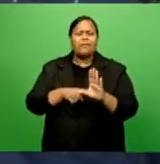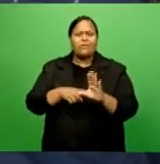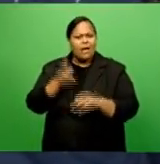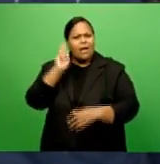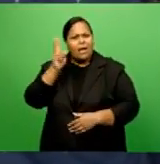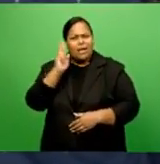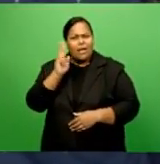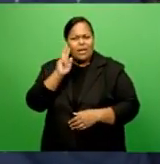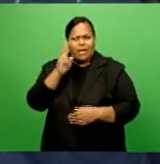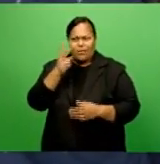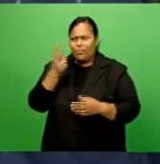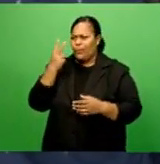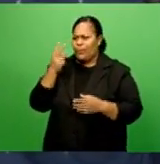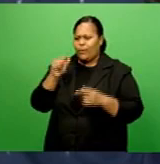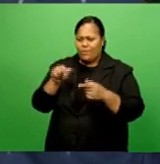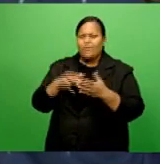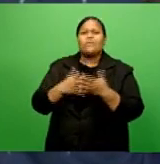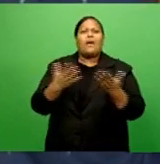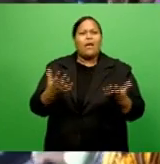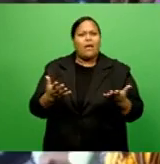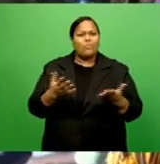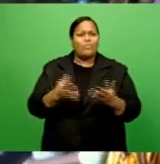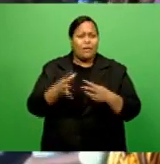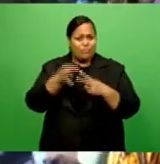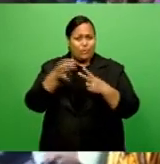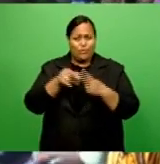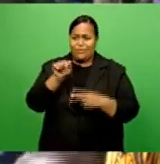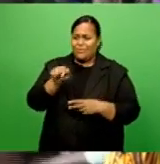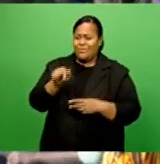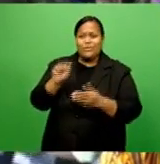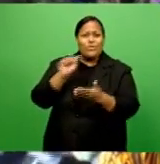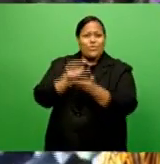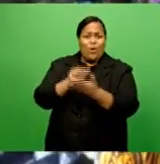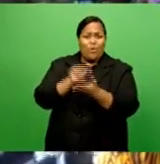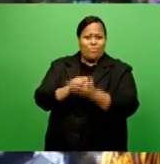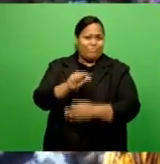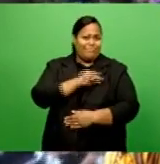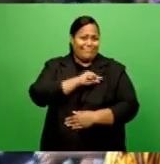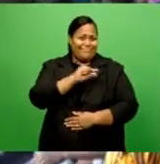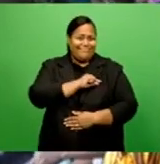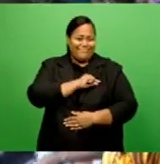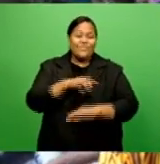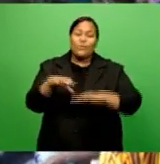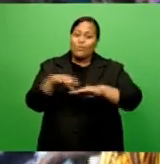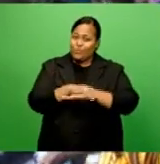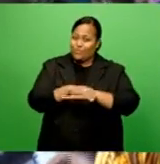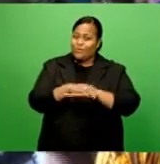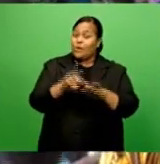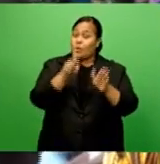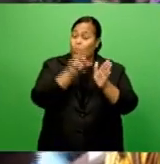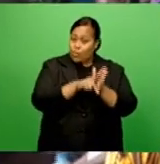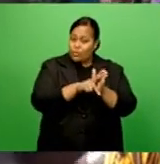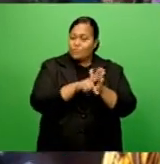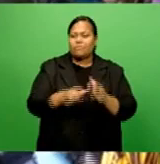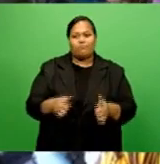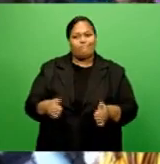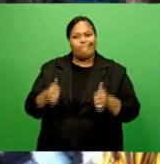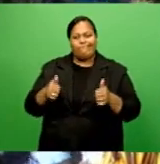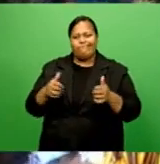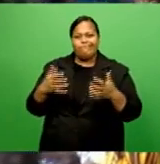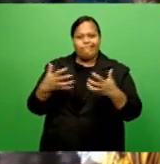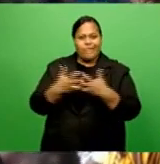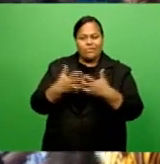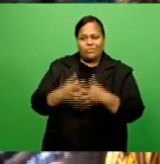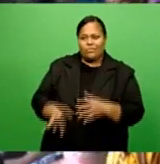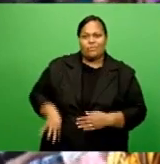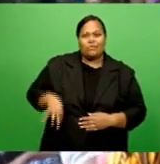So I prefer this shop. It lasts long, they have warranty for the shoes, and plus the price is suited for everyone since everyone is